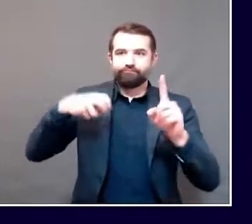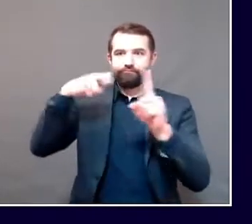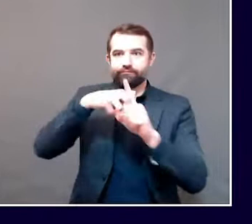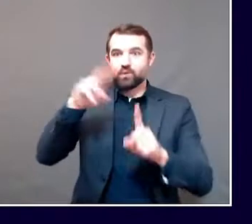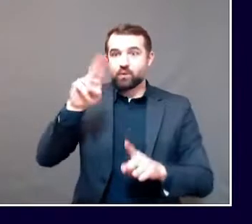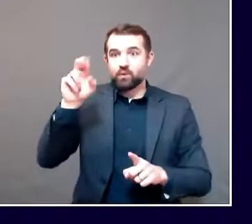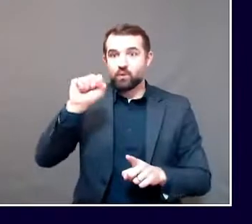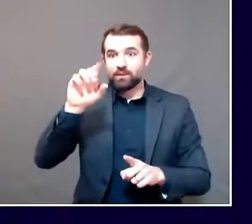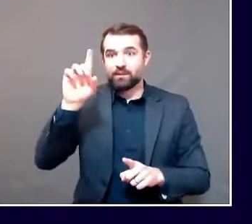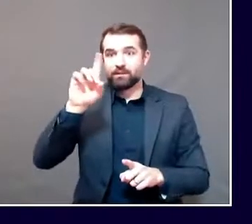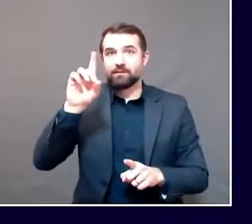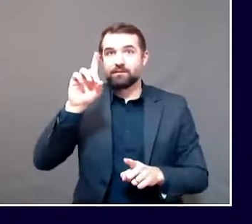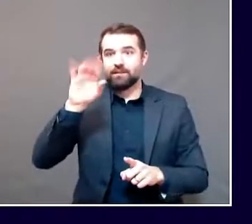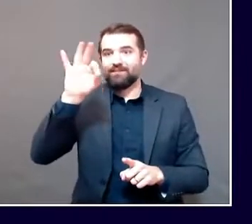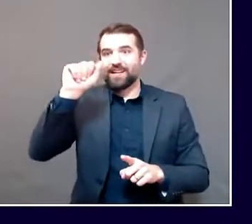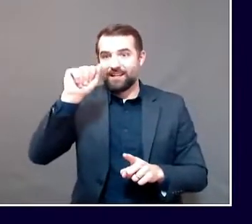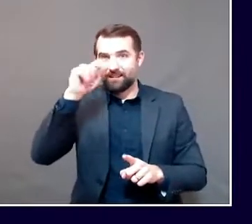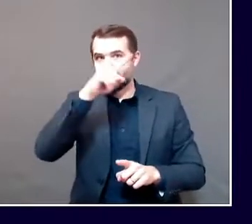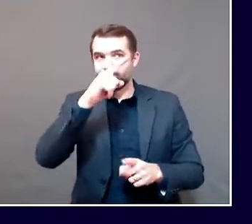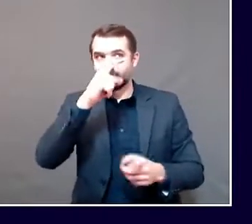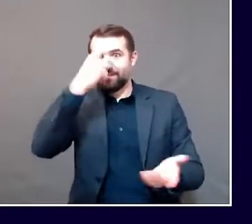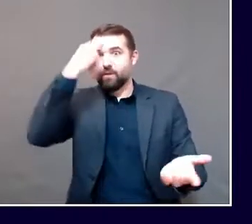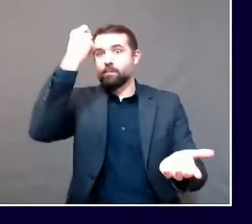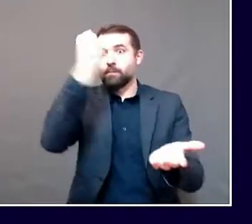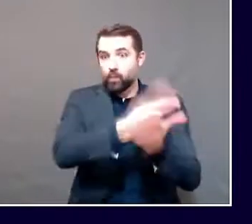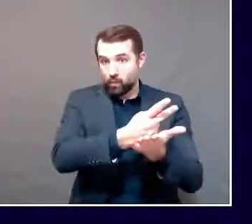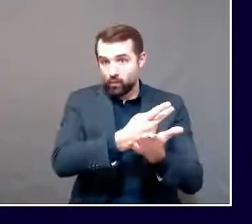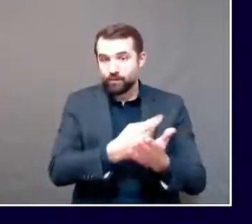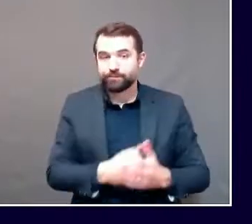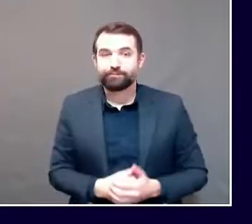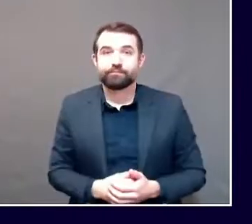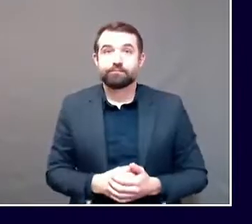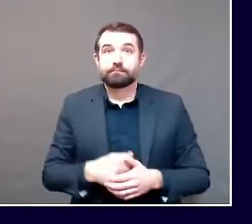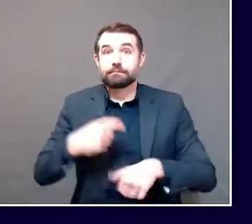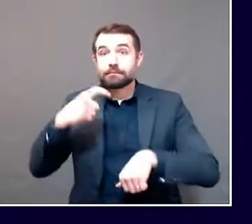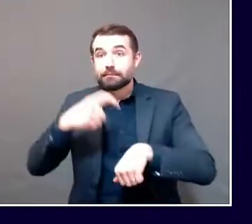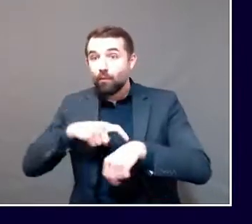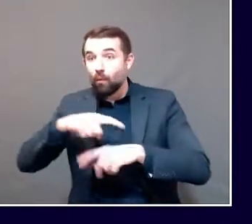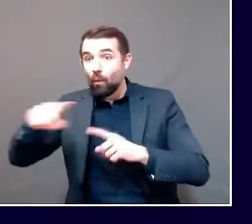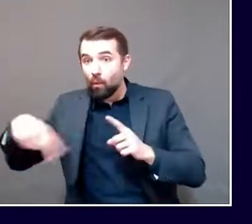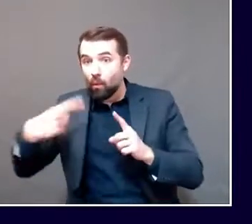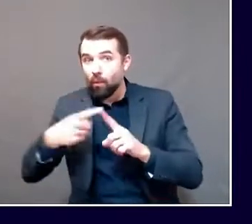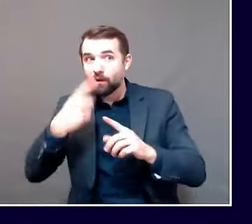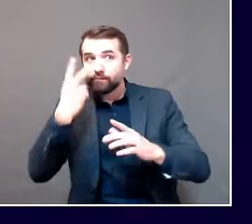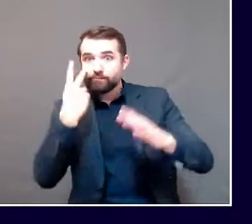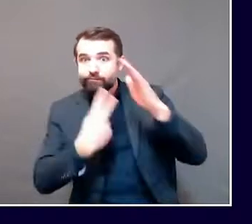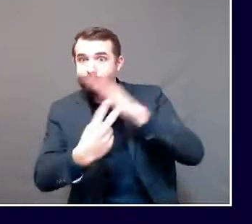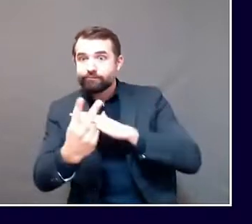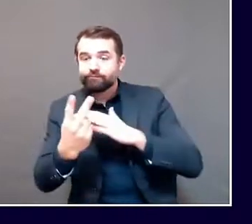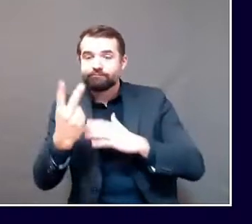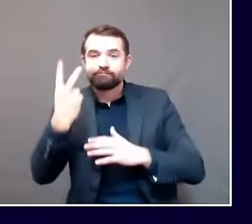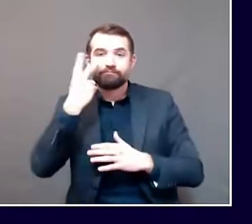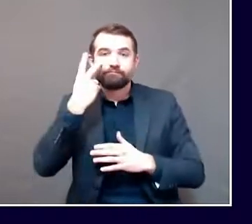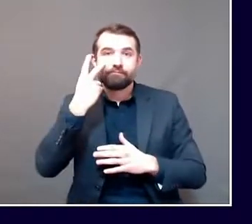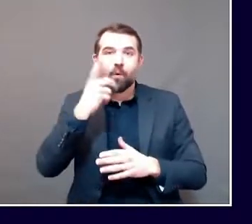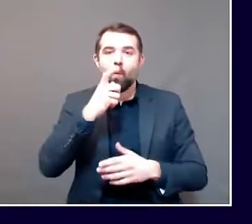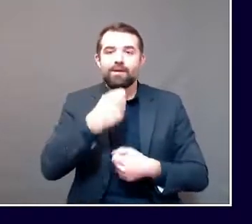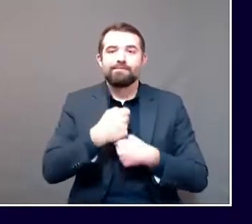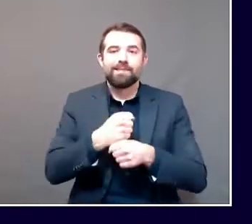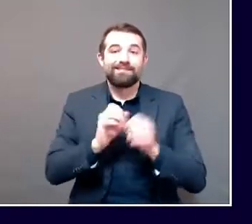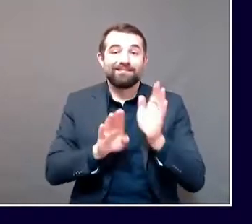for when that happened is really up to the manufacturers. But late last week, one of the heads of Operation Warp Speed,